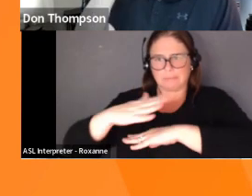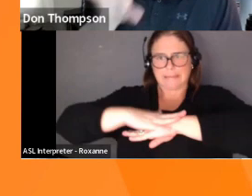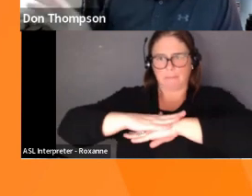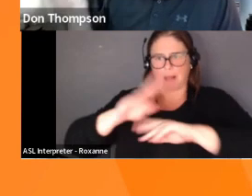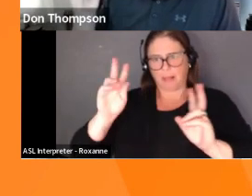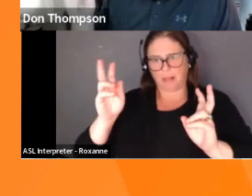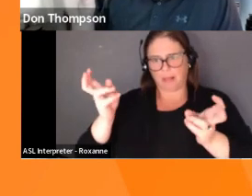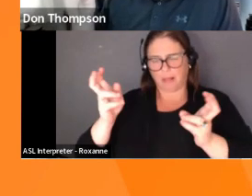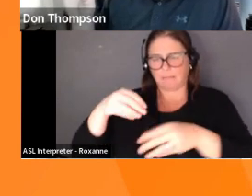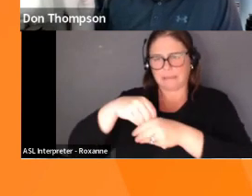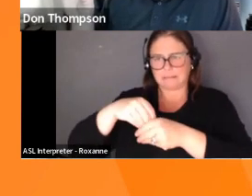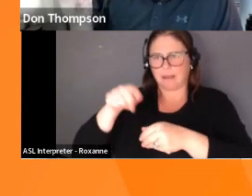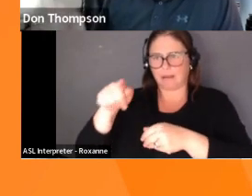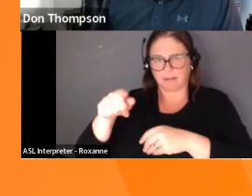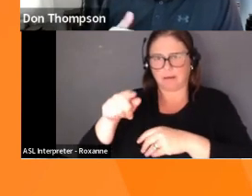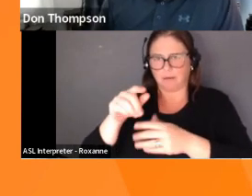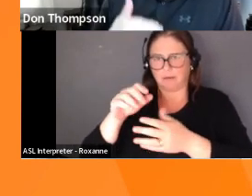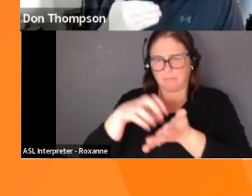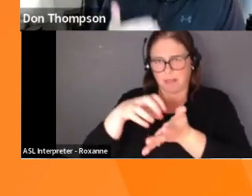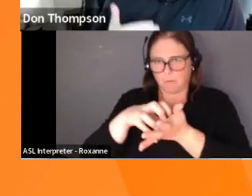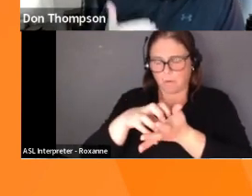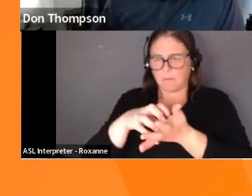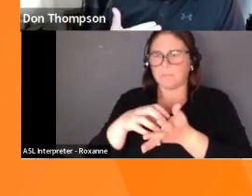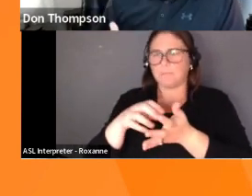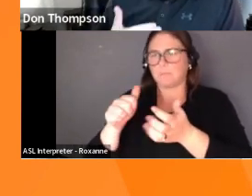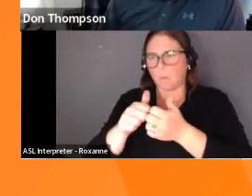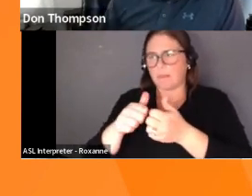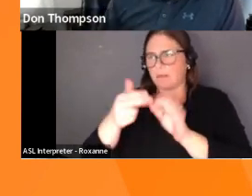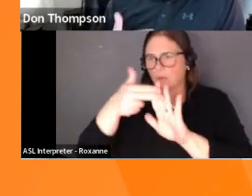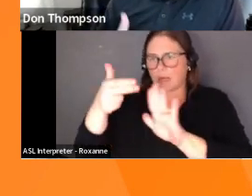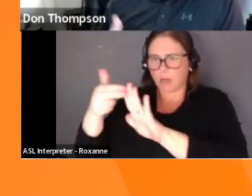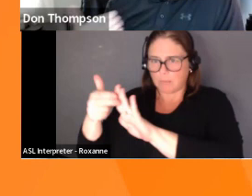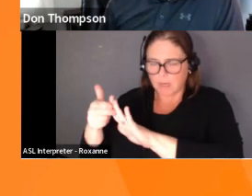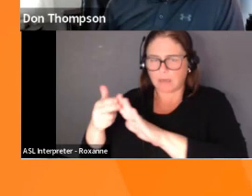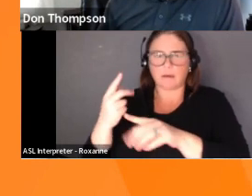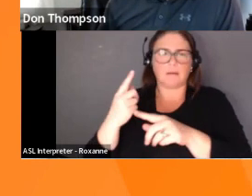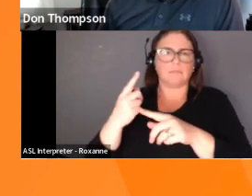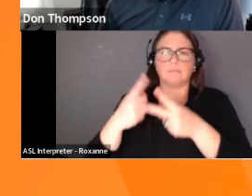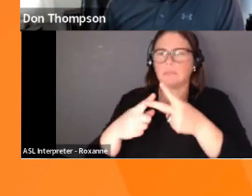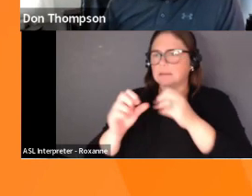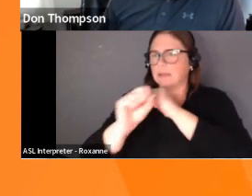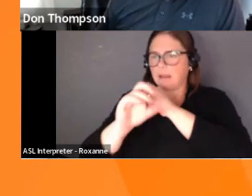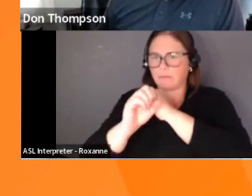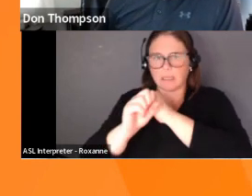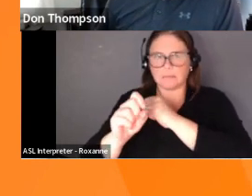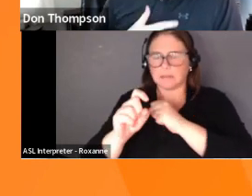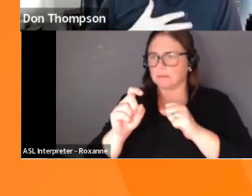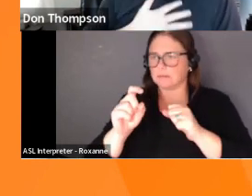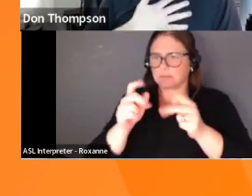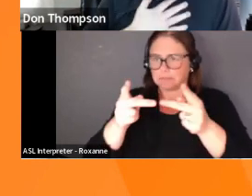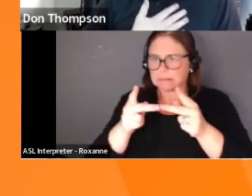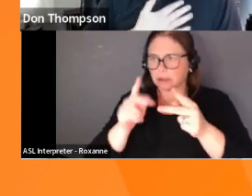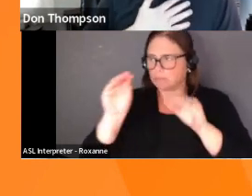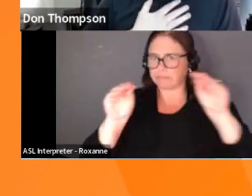section inside the platform. And you also get additional advertising placements to get better reach on the platform. So one of